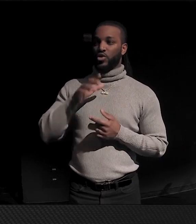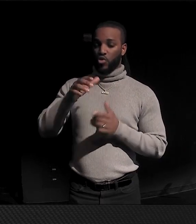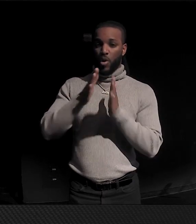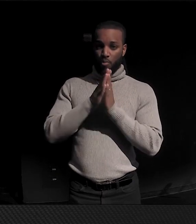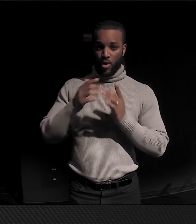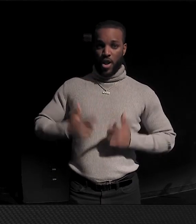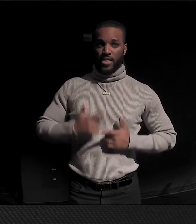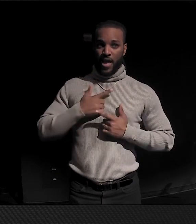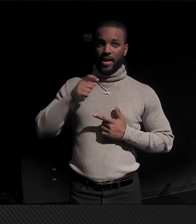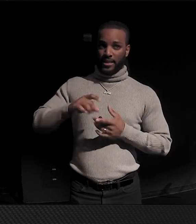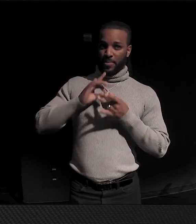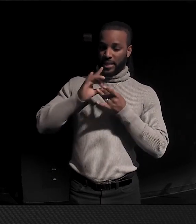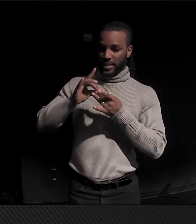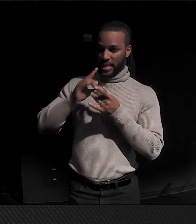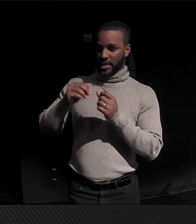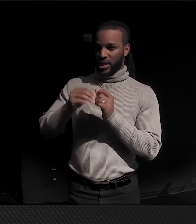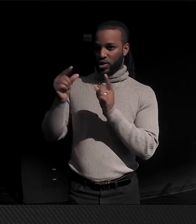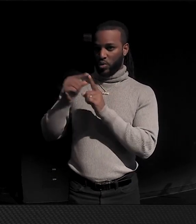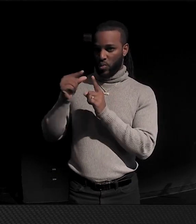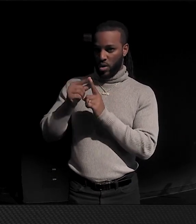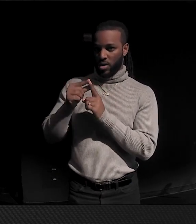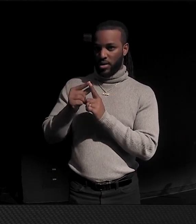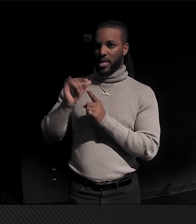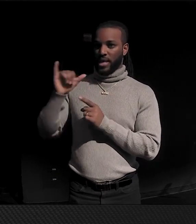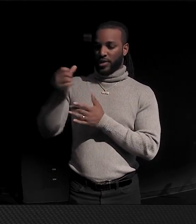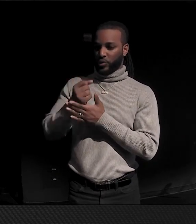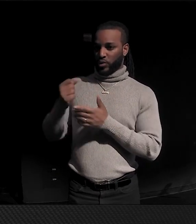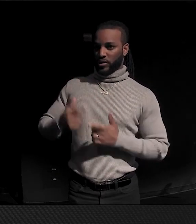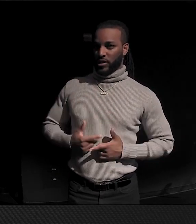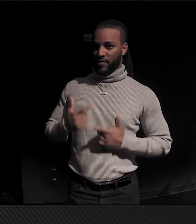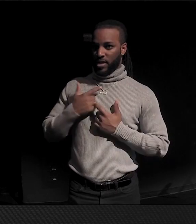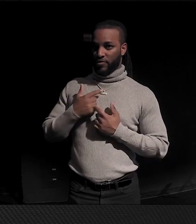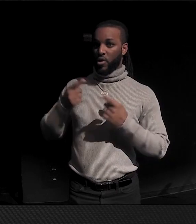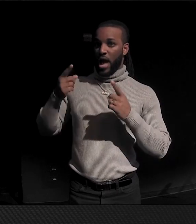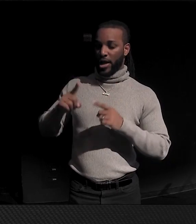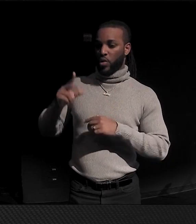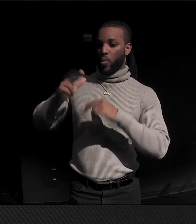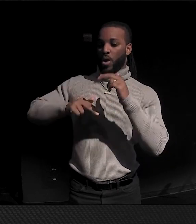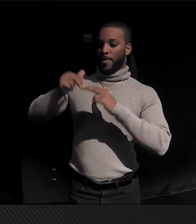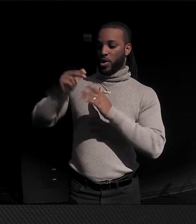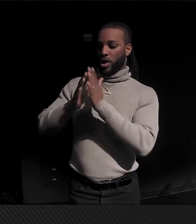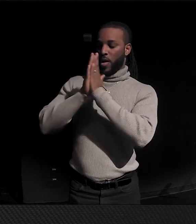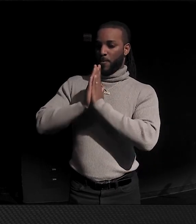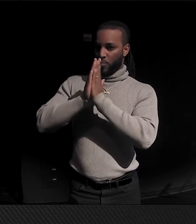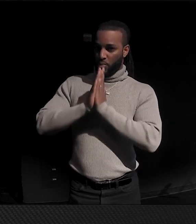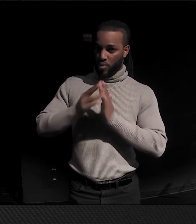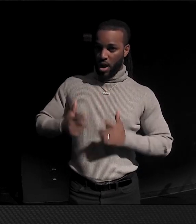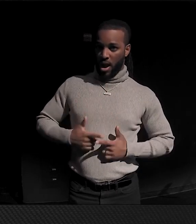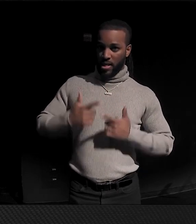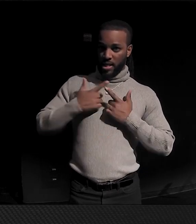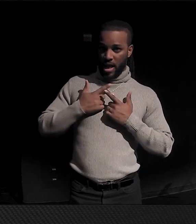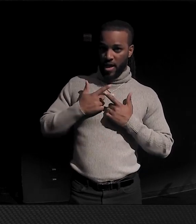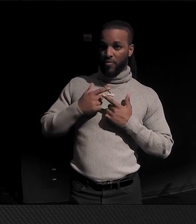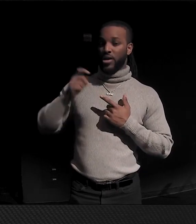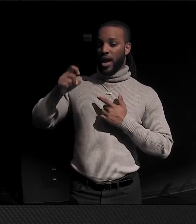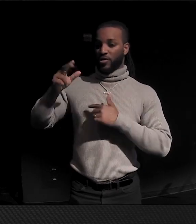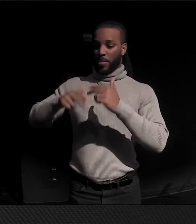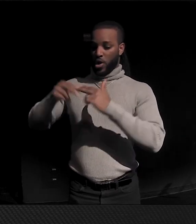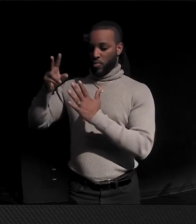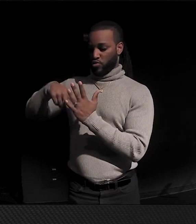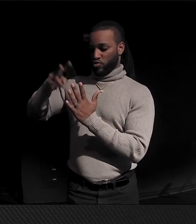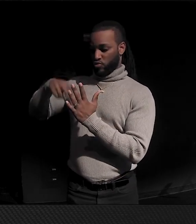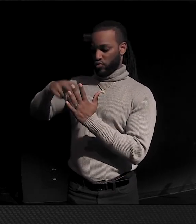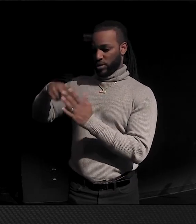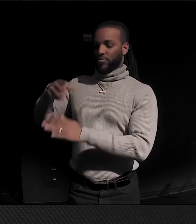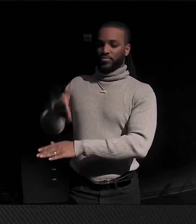being connected in the word, because that's the source of life. So as we build a prayer life, we also have to build a reading life to be scripture